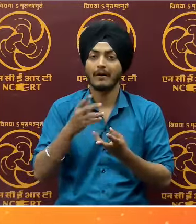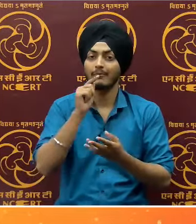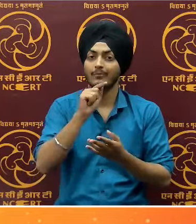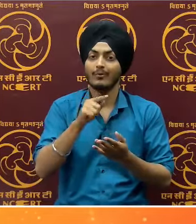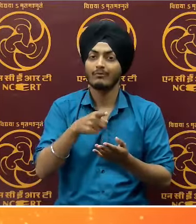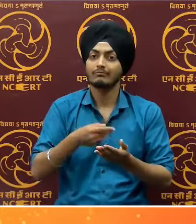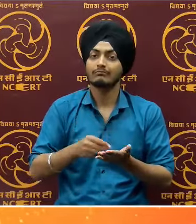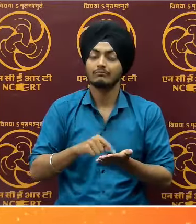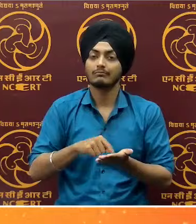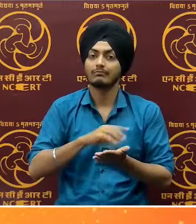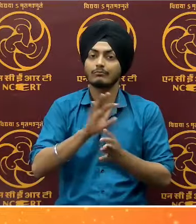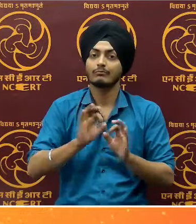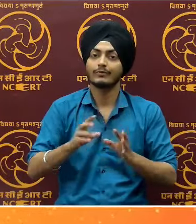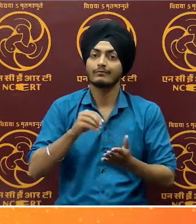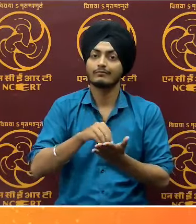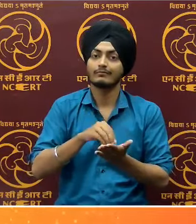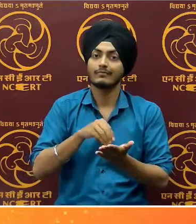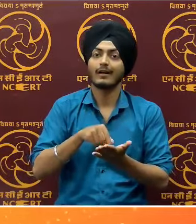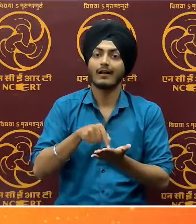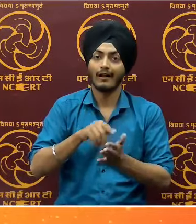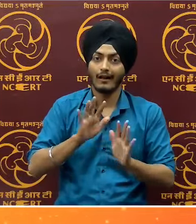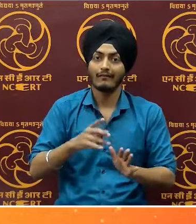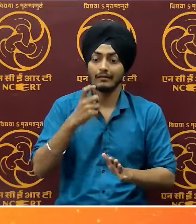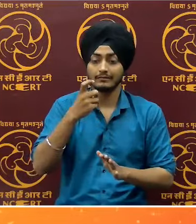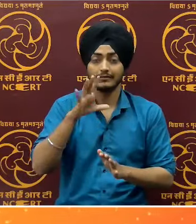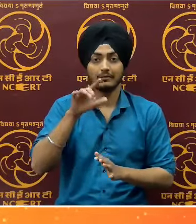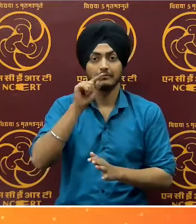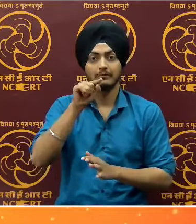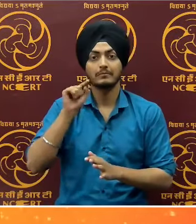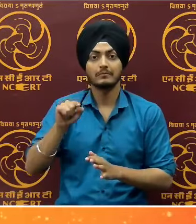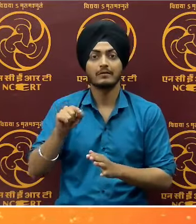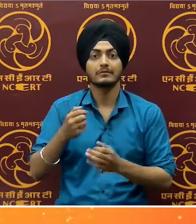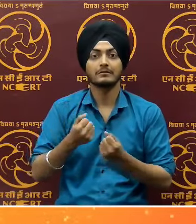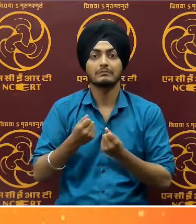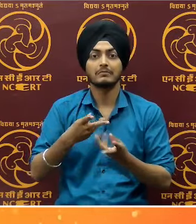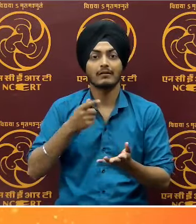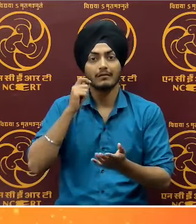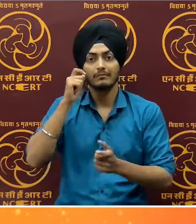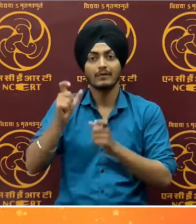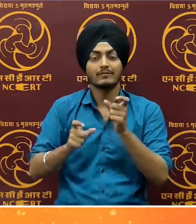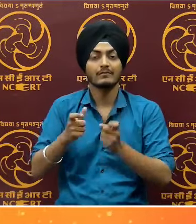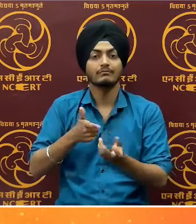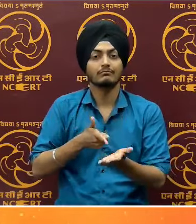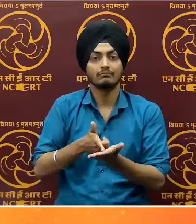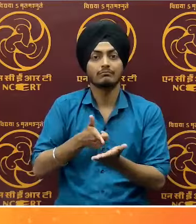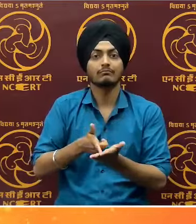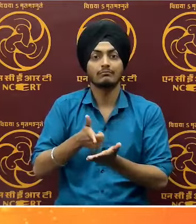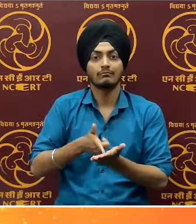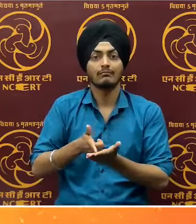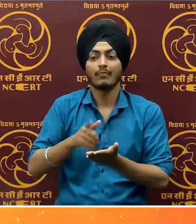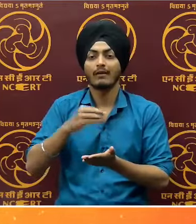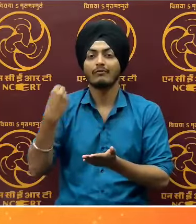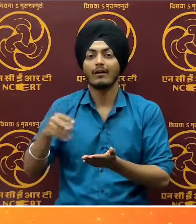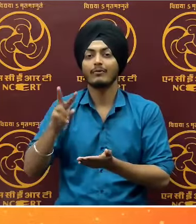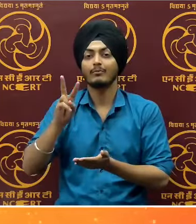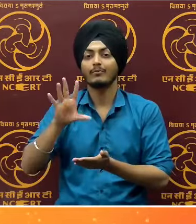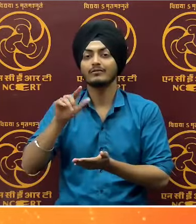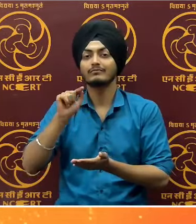Like 75% of the villagers, they do farming, and the remaining people, they do